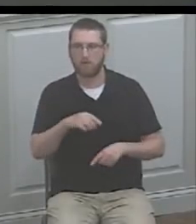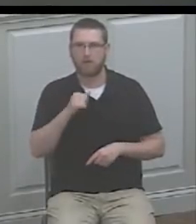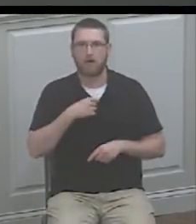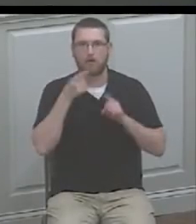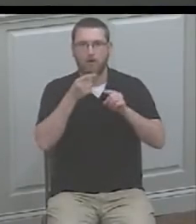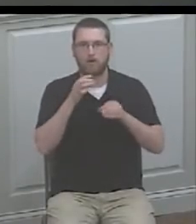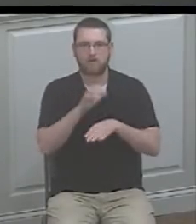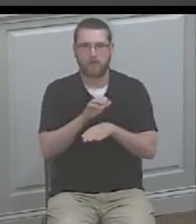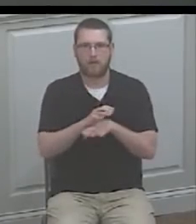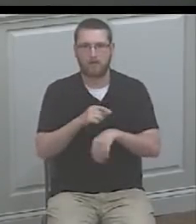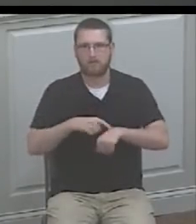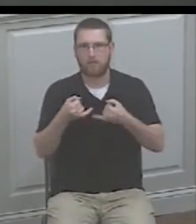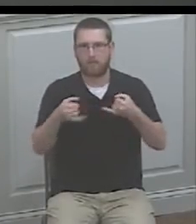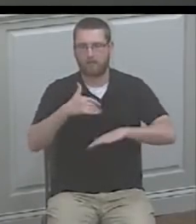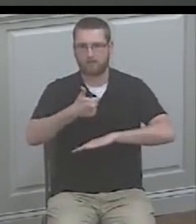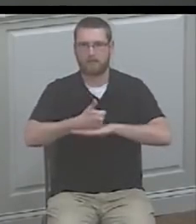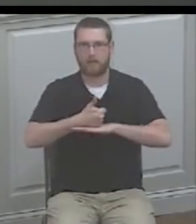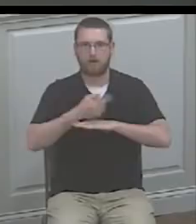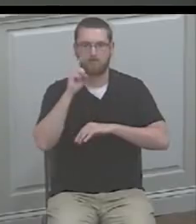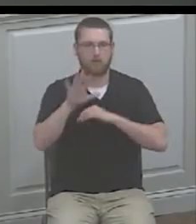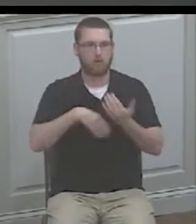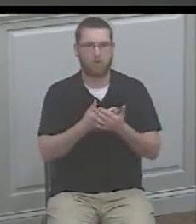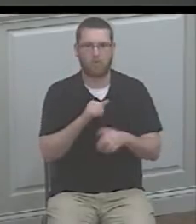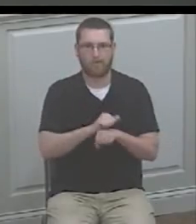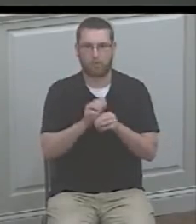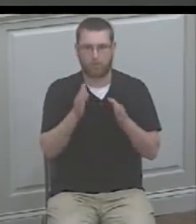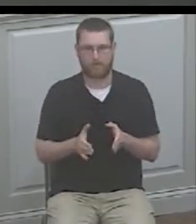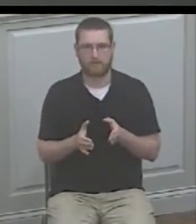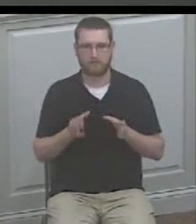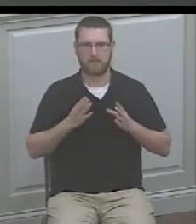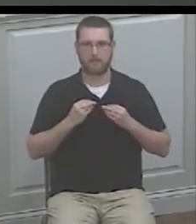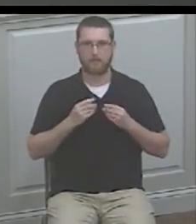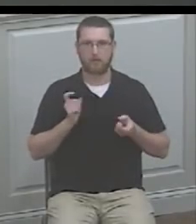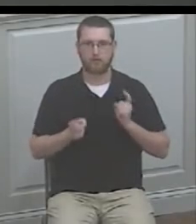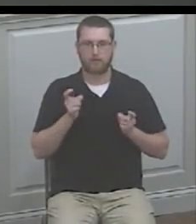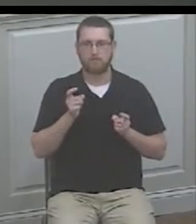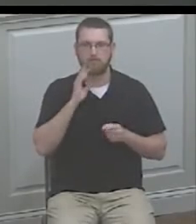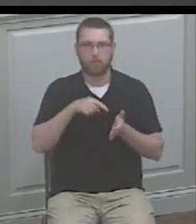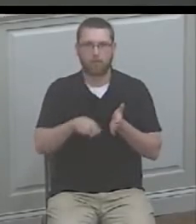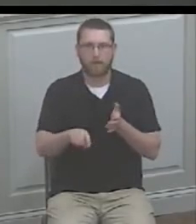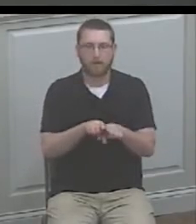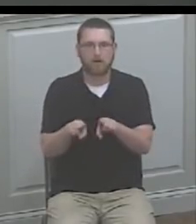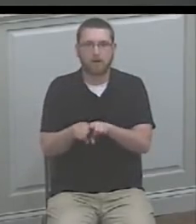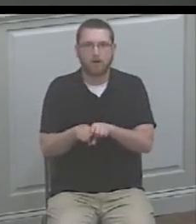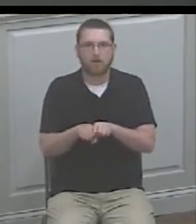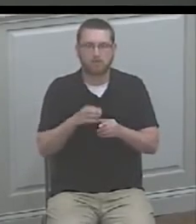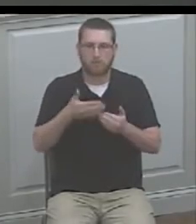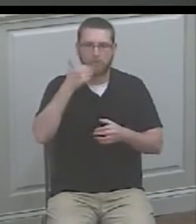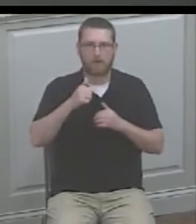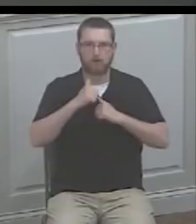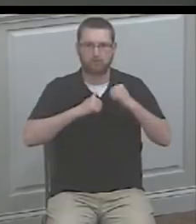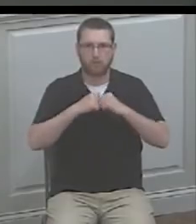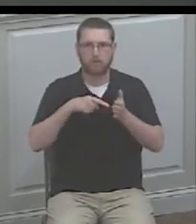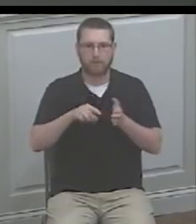hopes that a timeline can be established for all employees to receive an adjustment to rate of pay and create a structured pay scale,